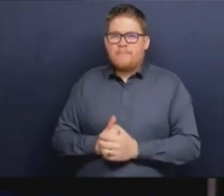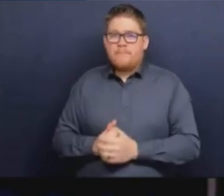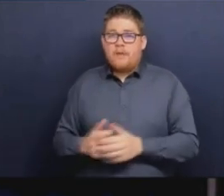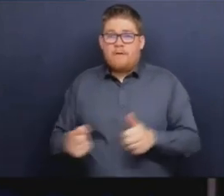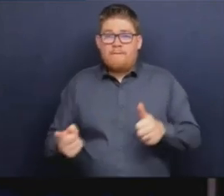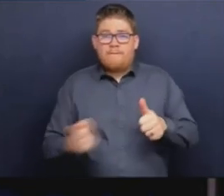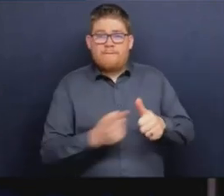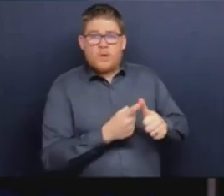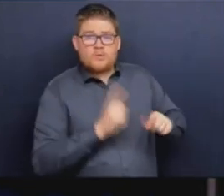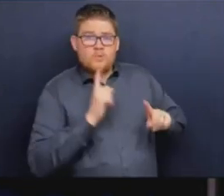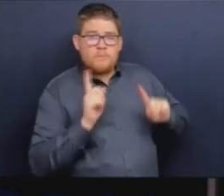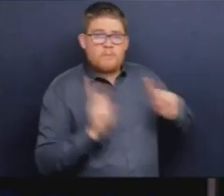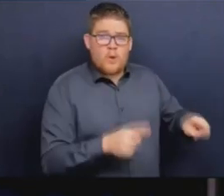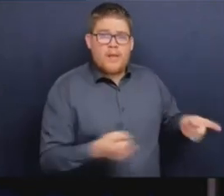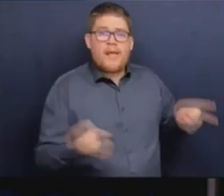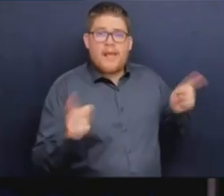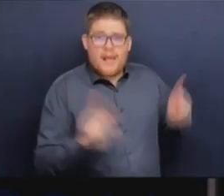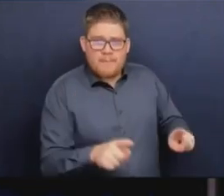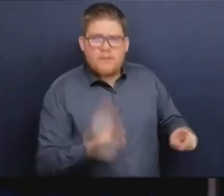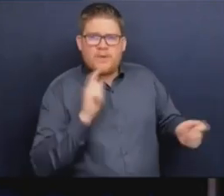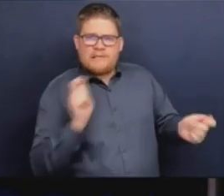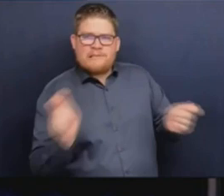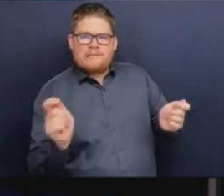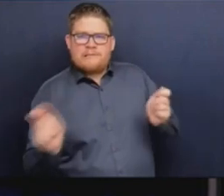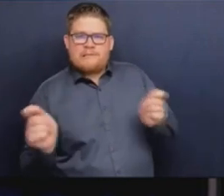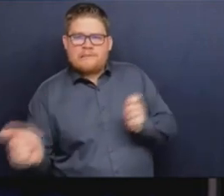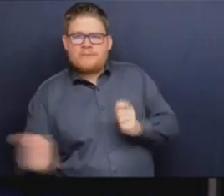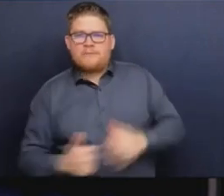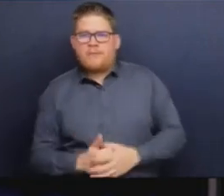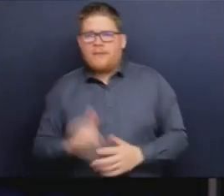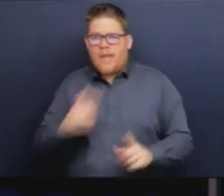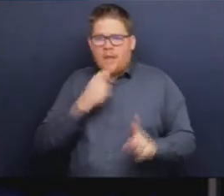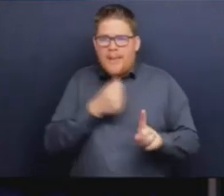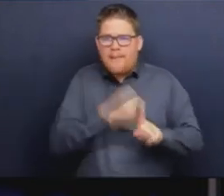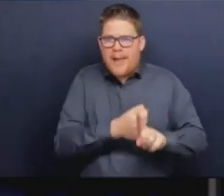these changes that will impact all the communities, all